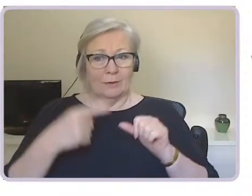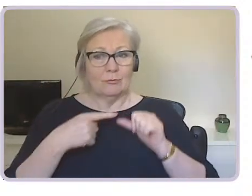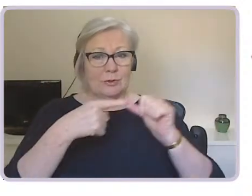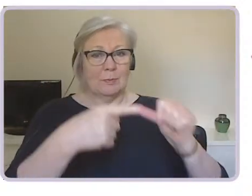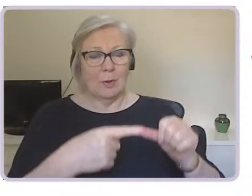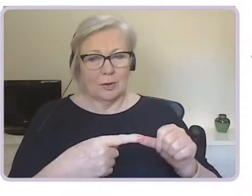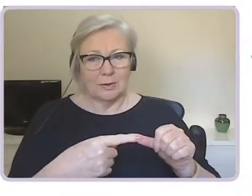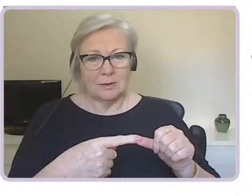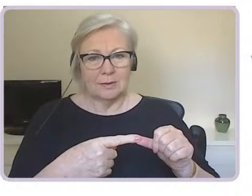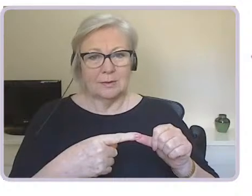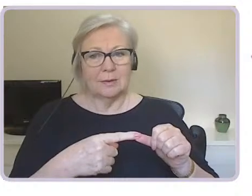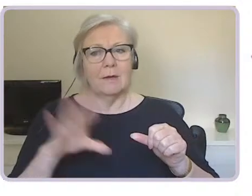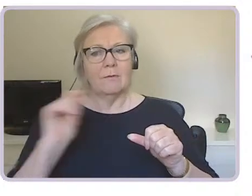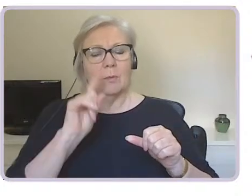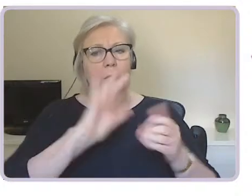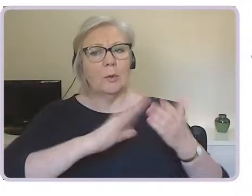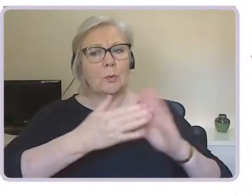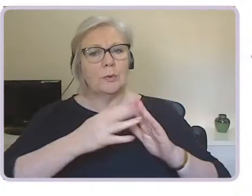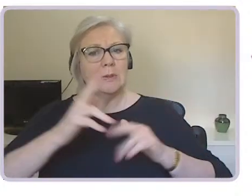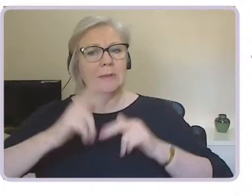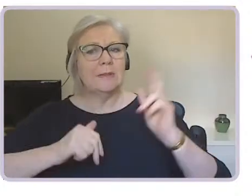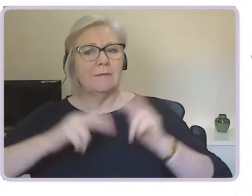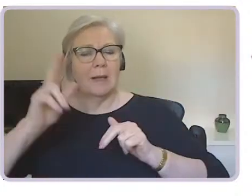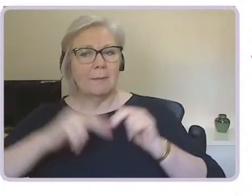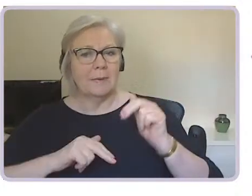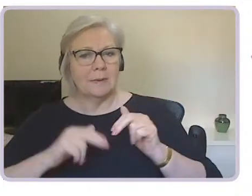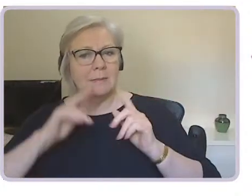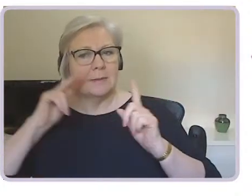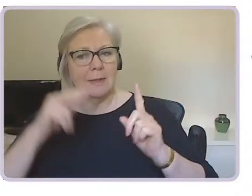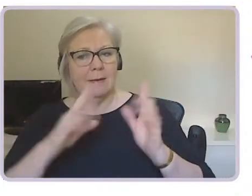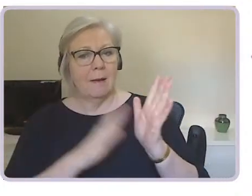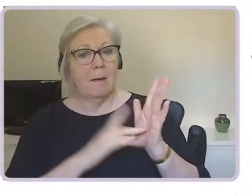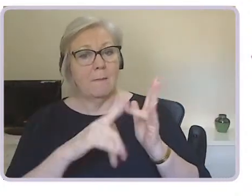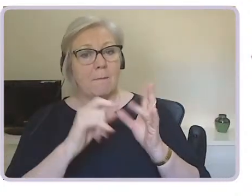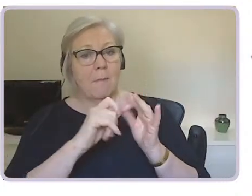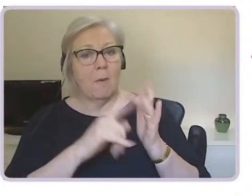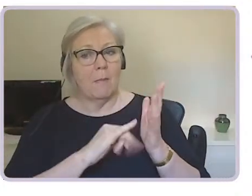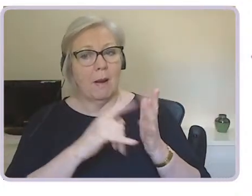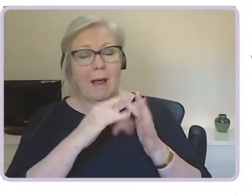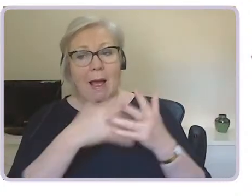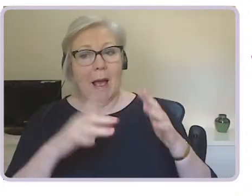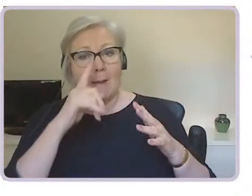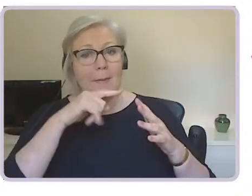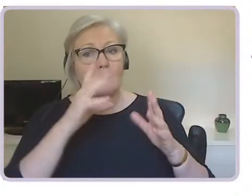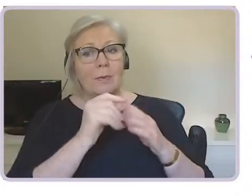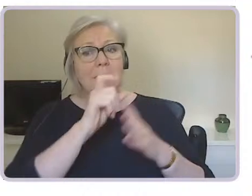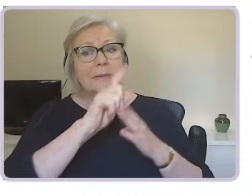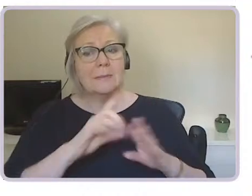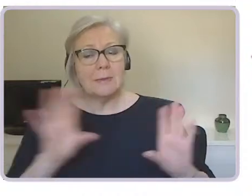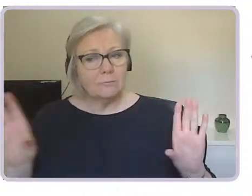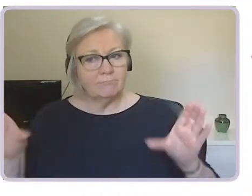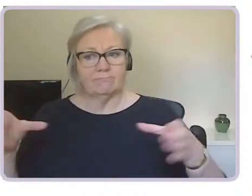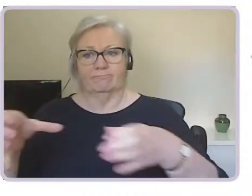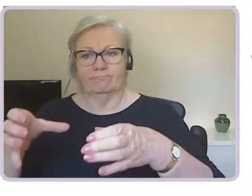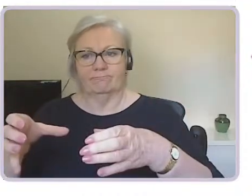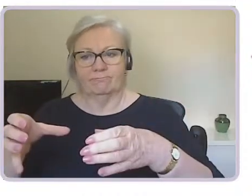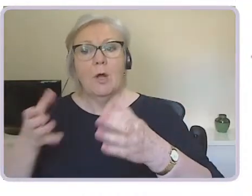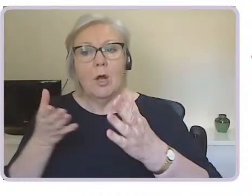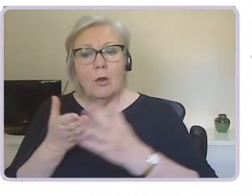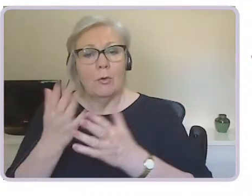community development perspective, mobilize. And how do people with disability mobilize best? Through their disability